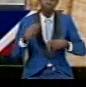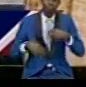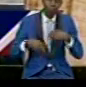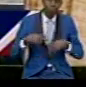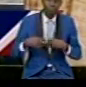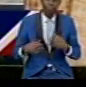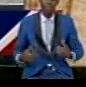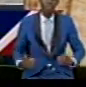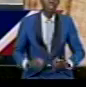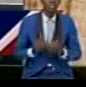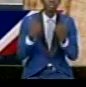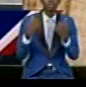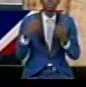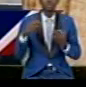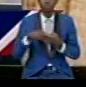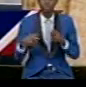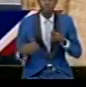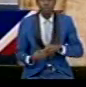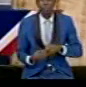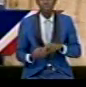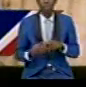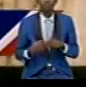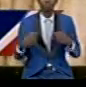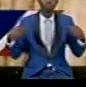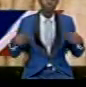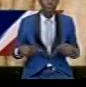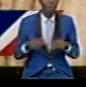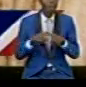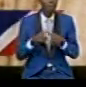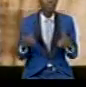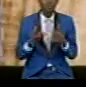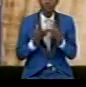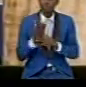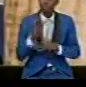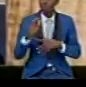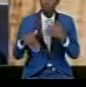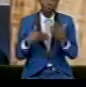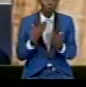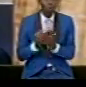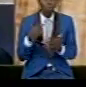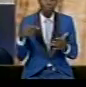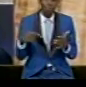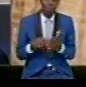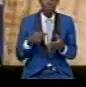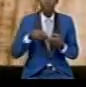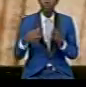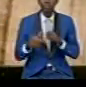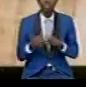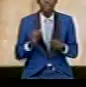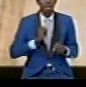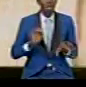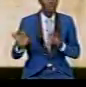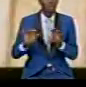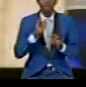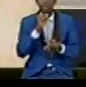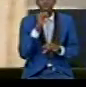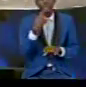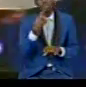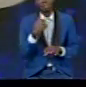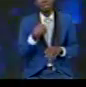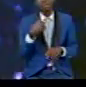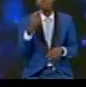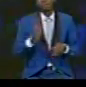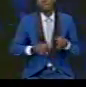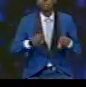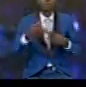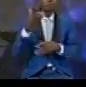there was affliction, there was infirmity. But through the infirmity of the flesh, I didn't say, I can't go